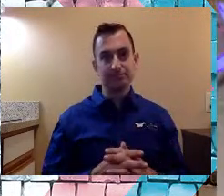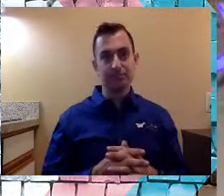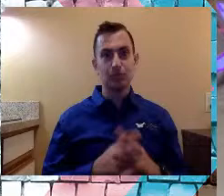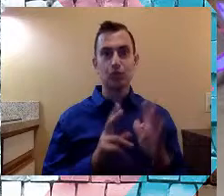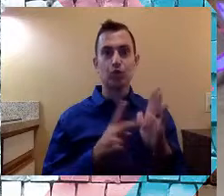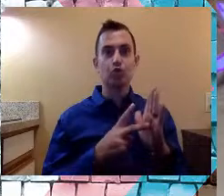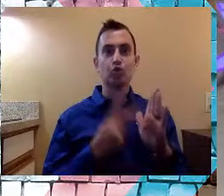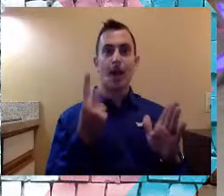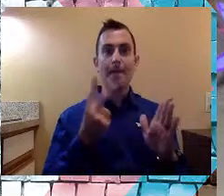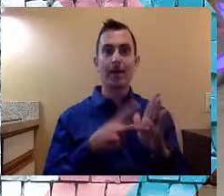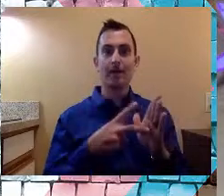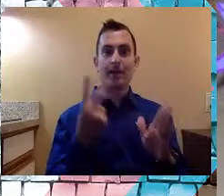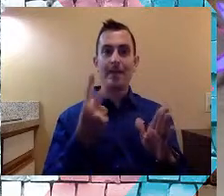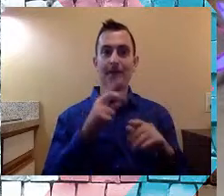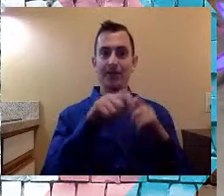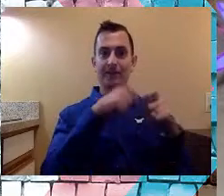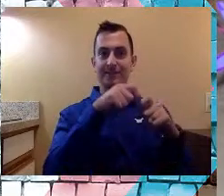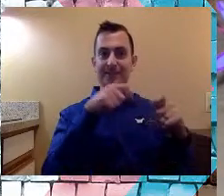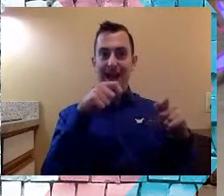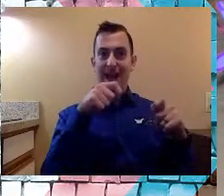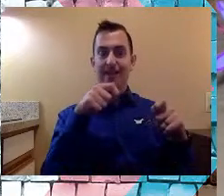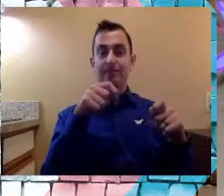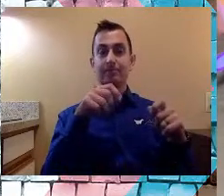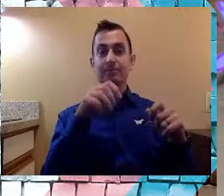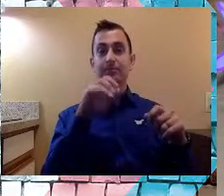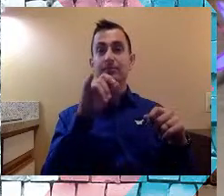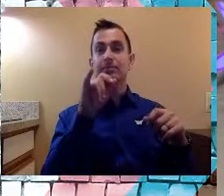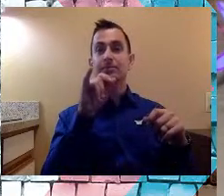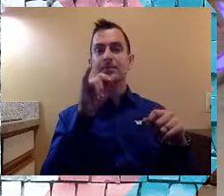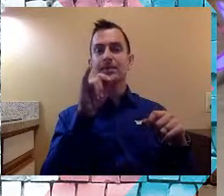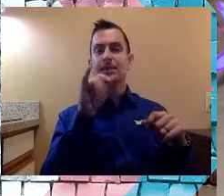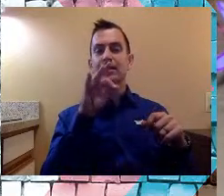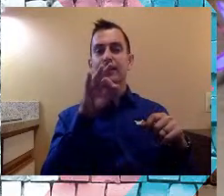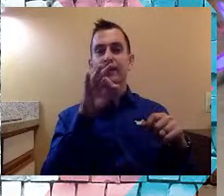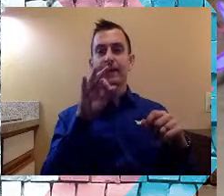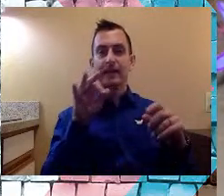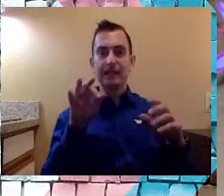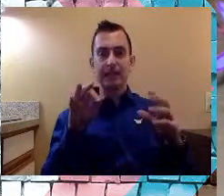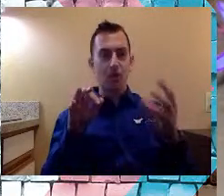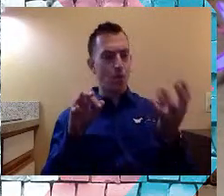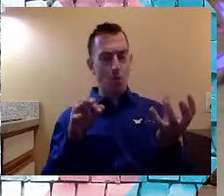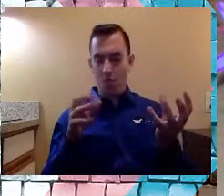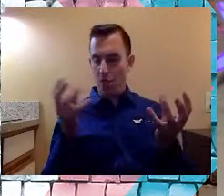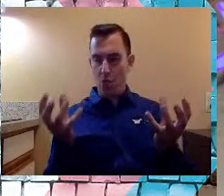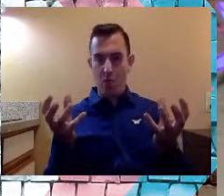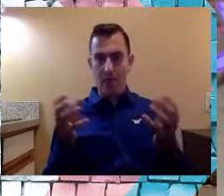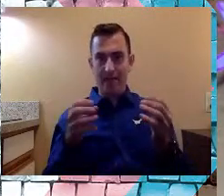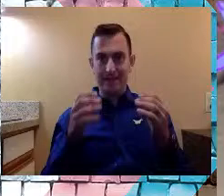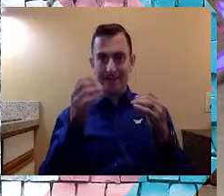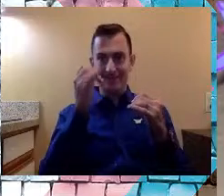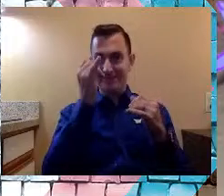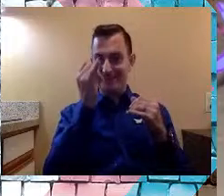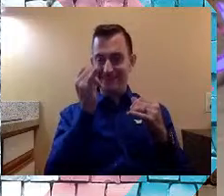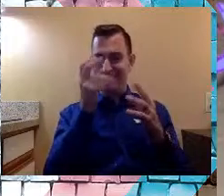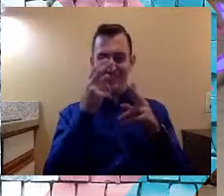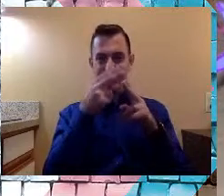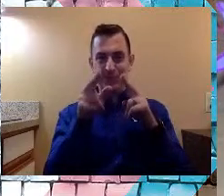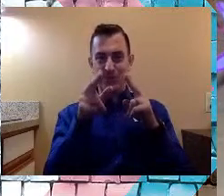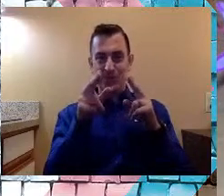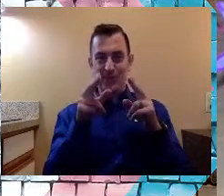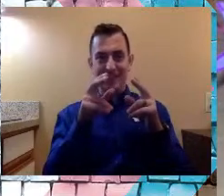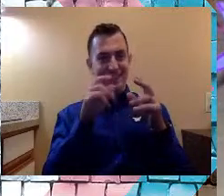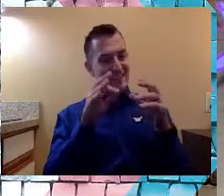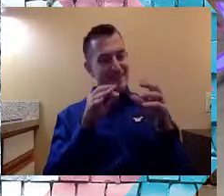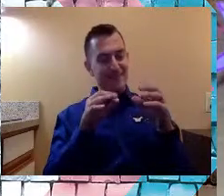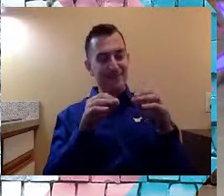twice. And if you have little stragglers, little extras, just take your scissors and cut off those little